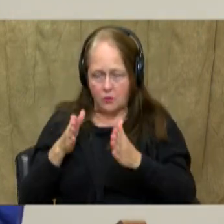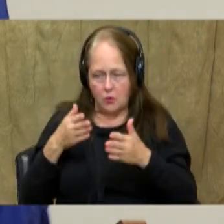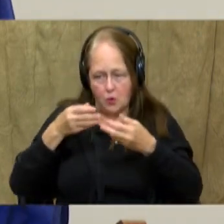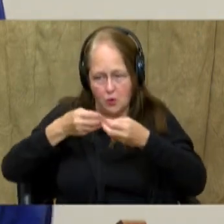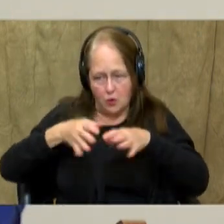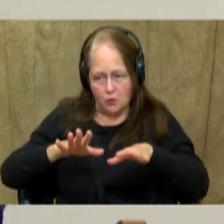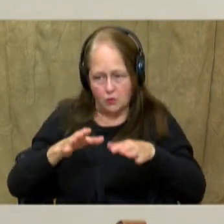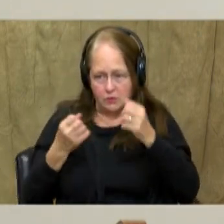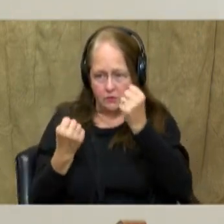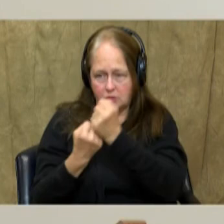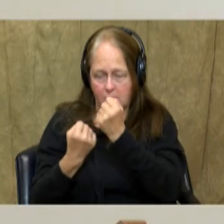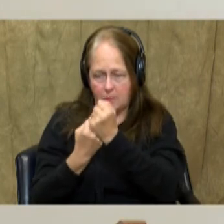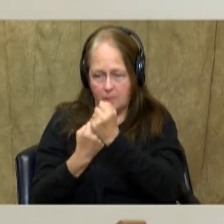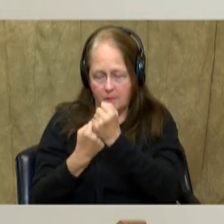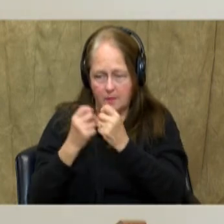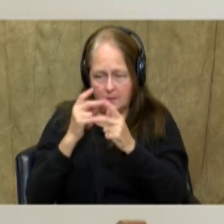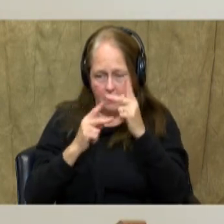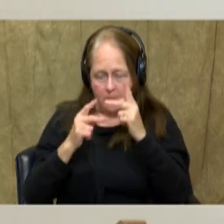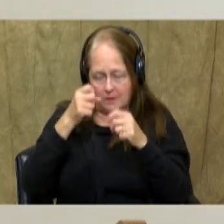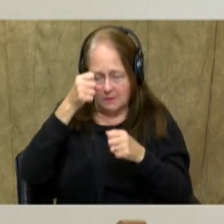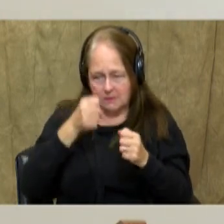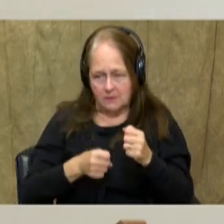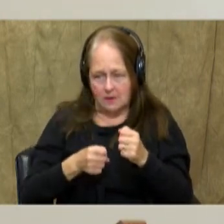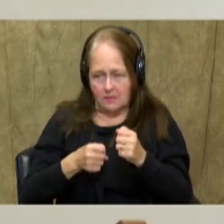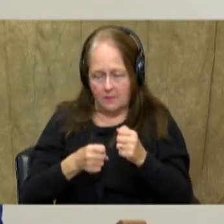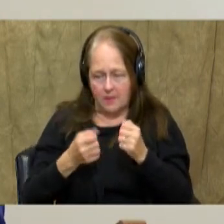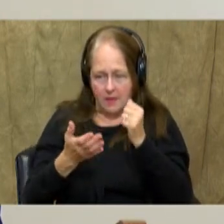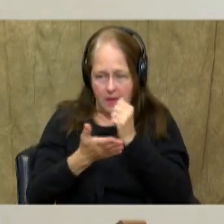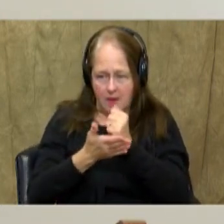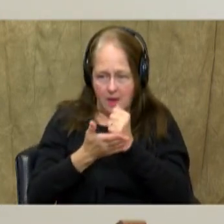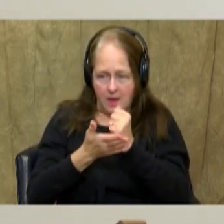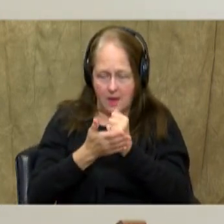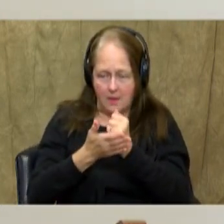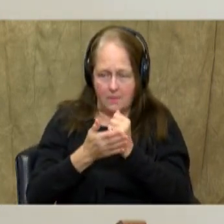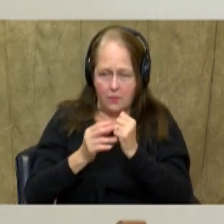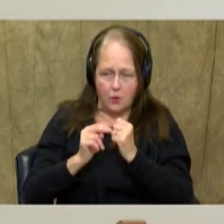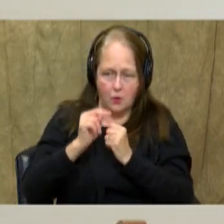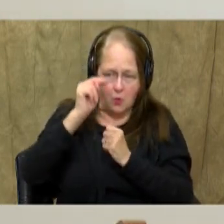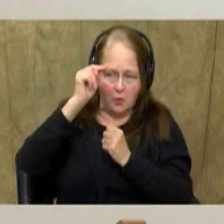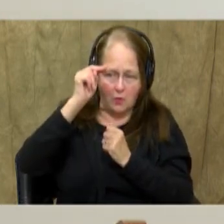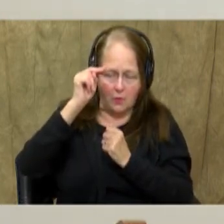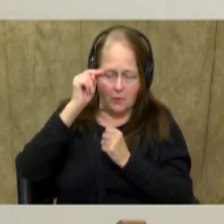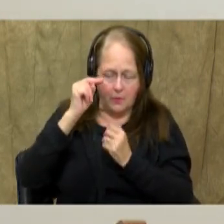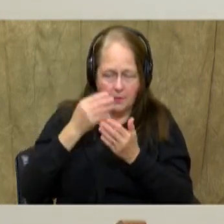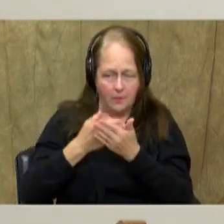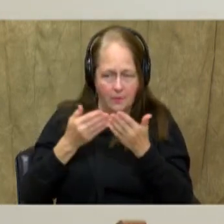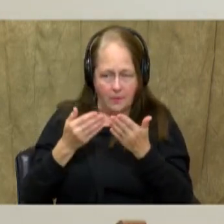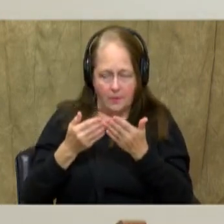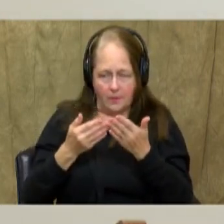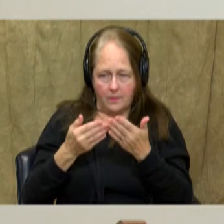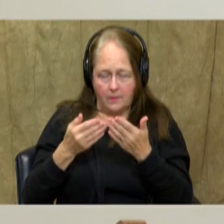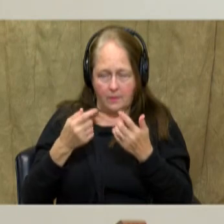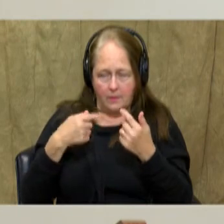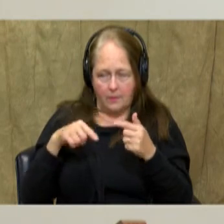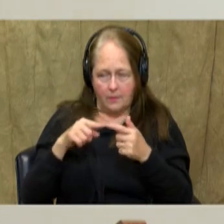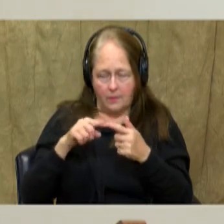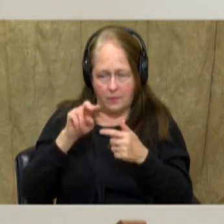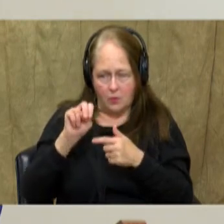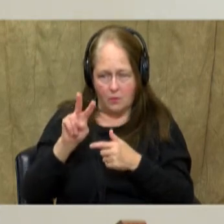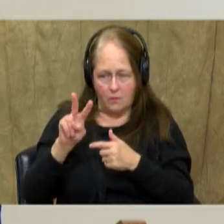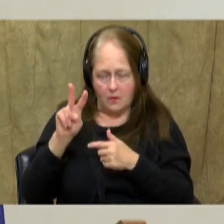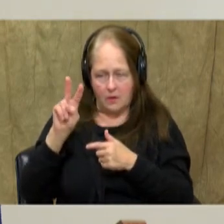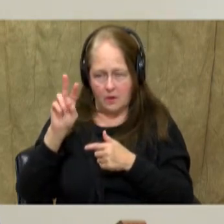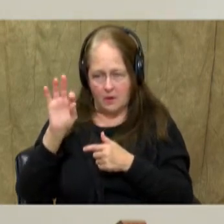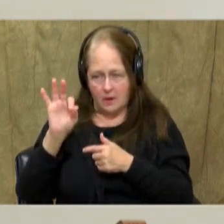support, and people in the South were helping people in the North, and things just kind of came to a head in November